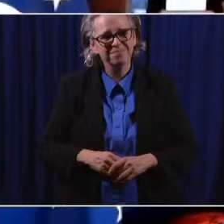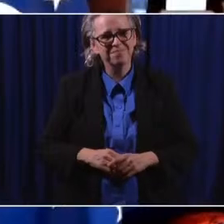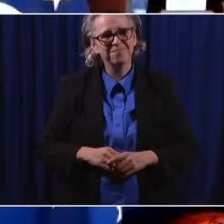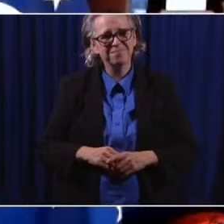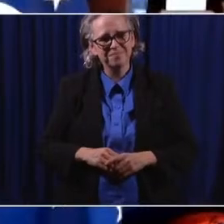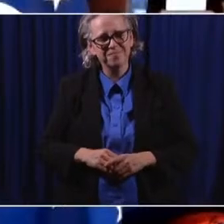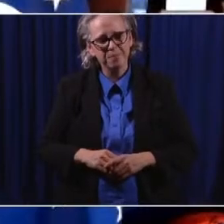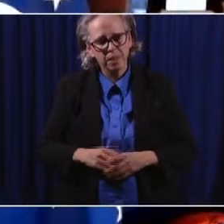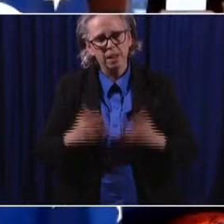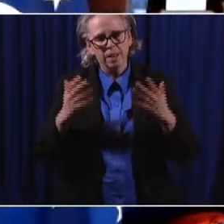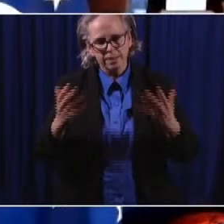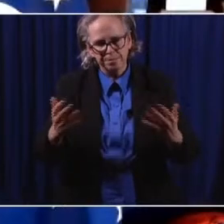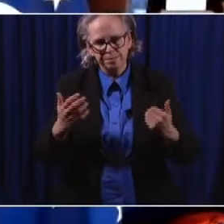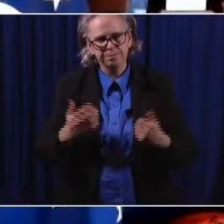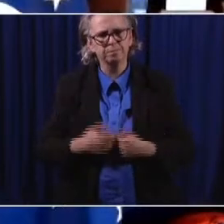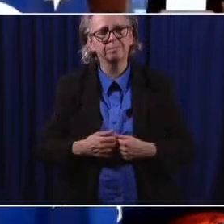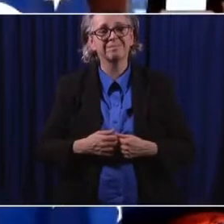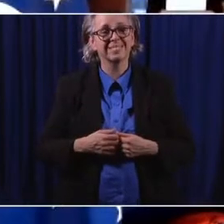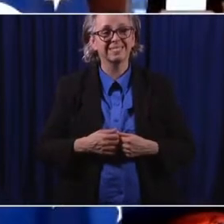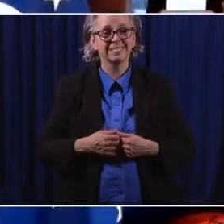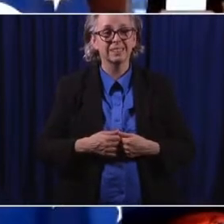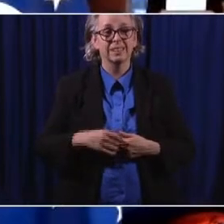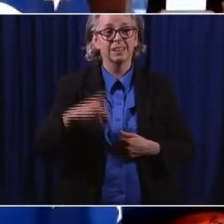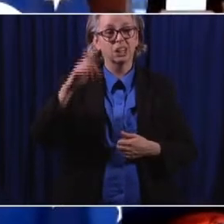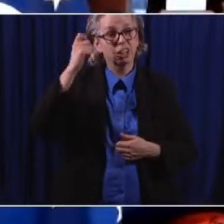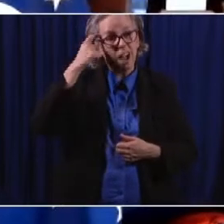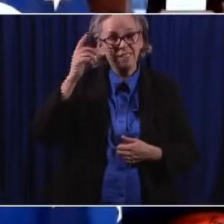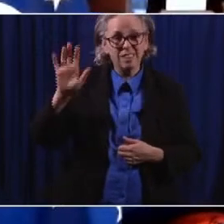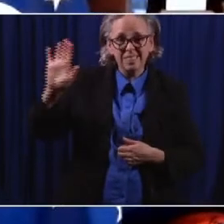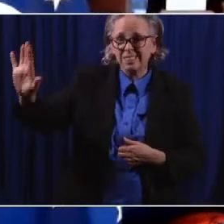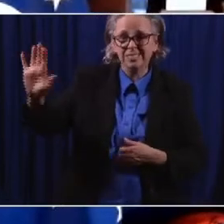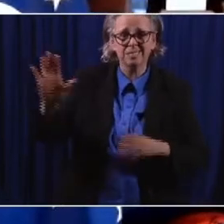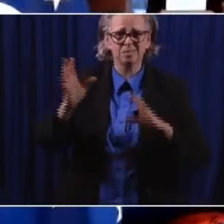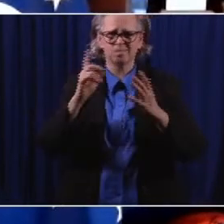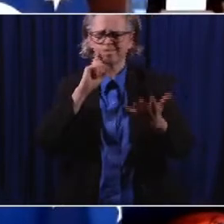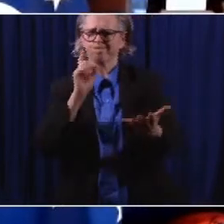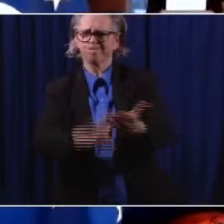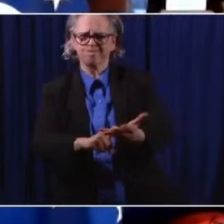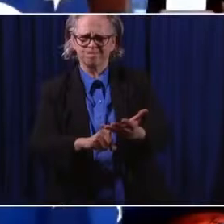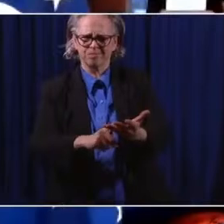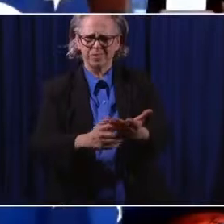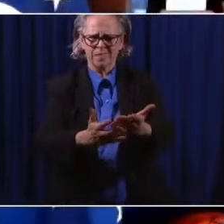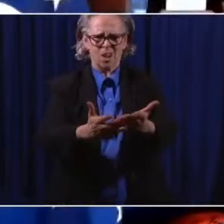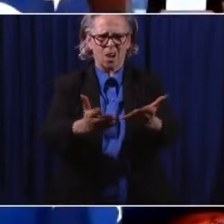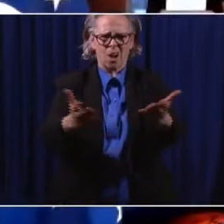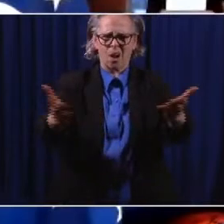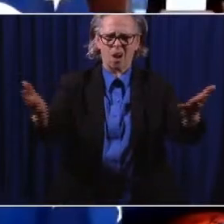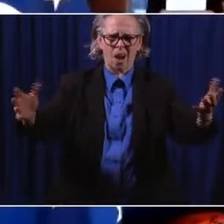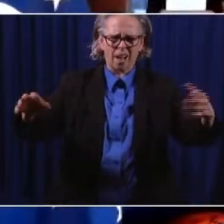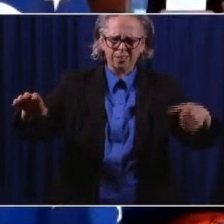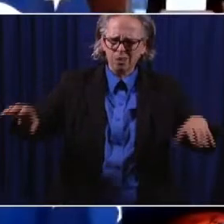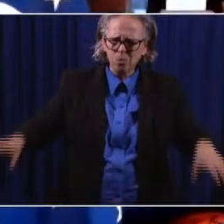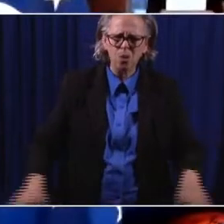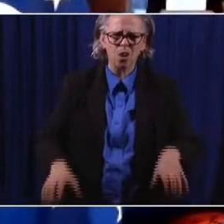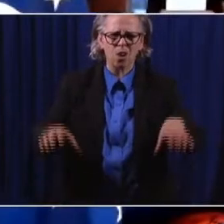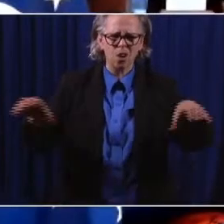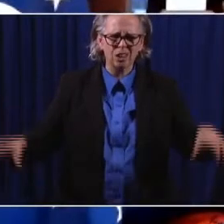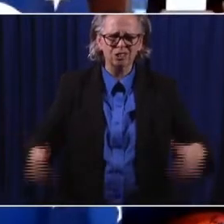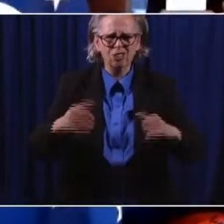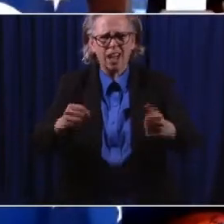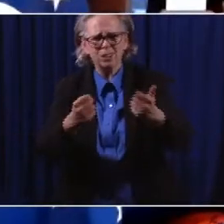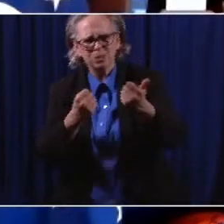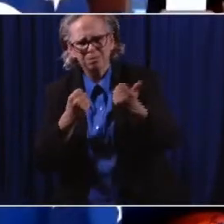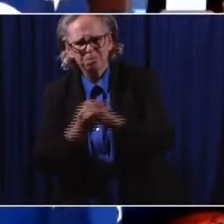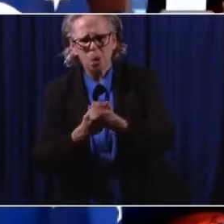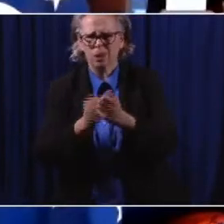Governor, the acknowledgement of the work that's being done to pull together some of the efforts around small business. I would like to